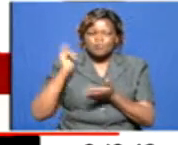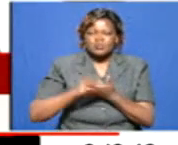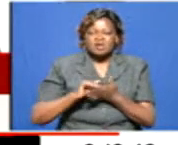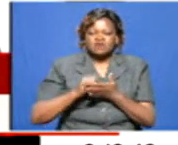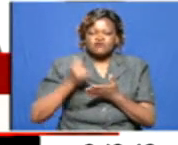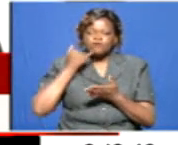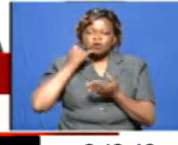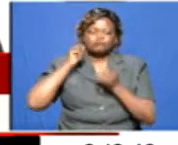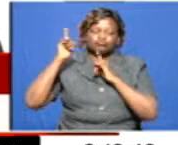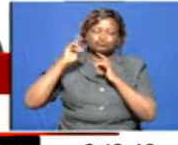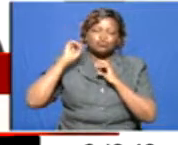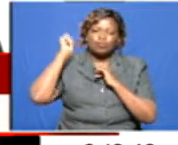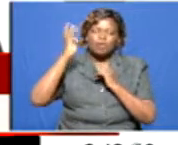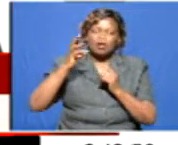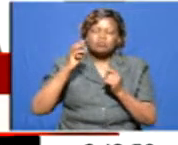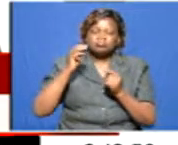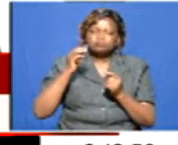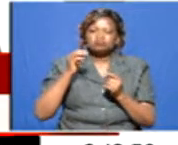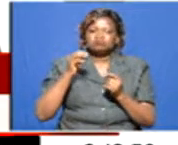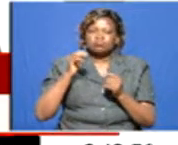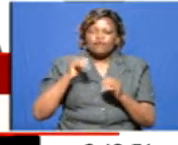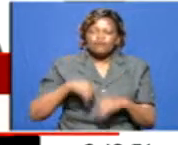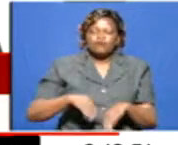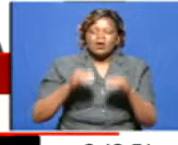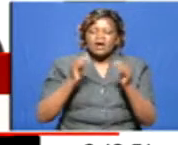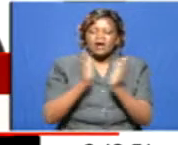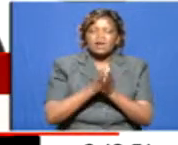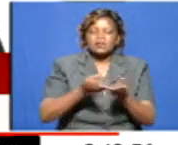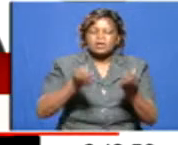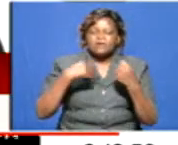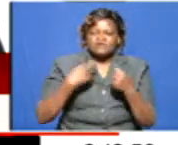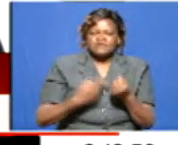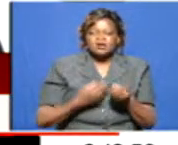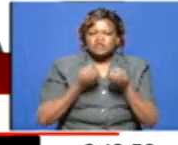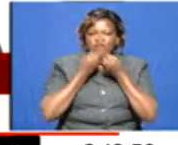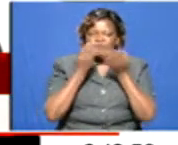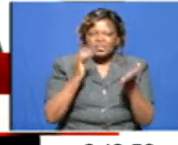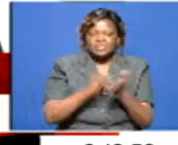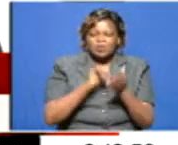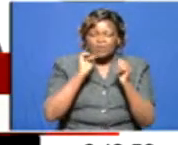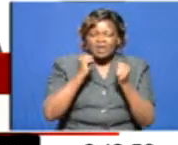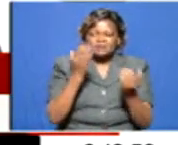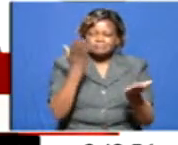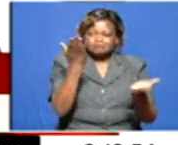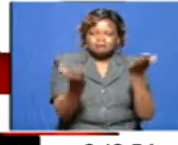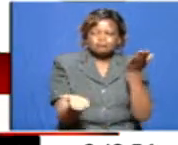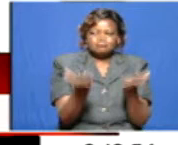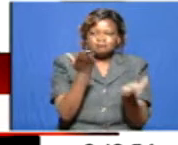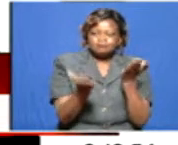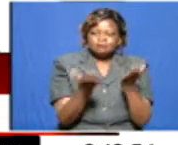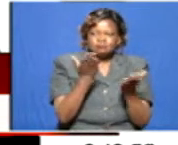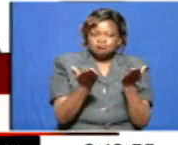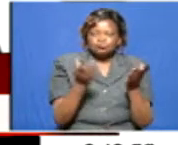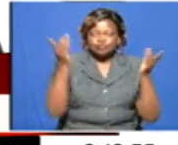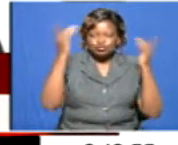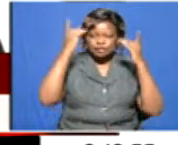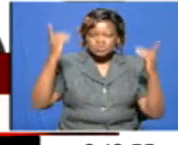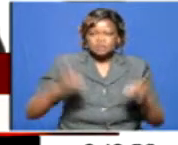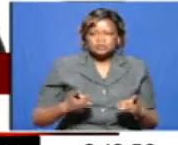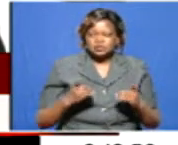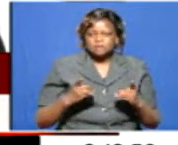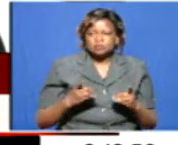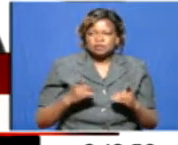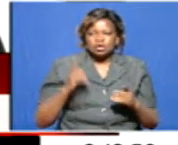comply and supply us with the data which we will be able to analyze to just determine